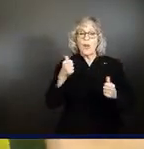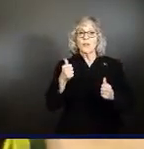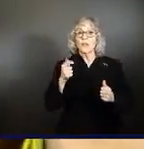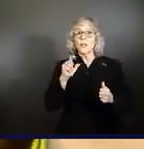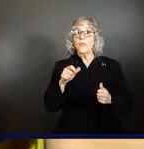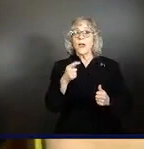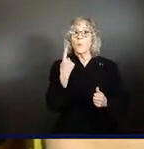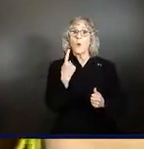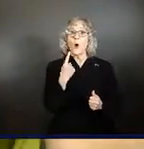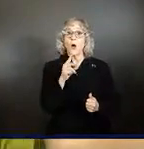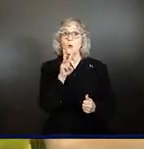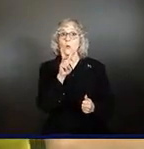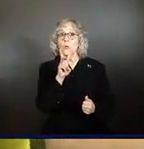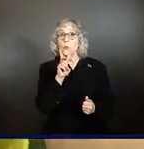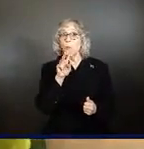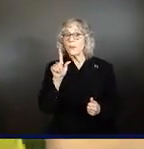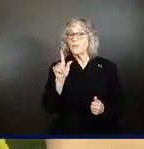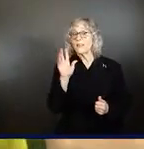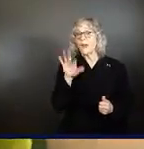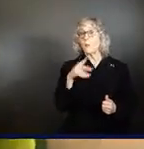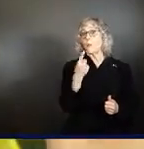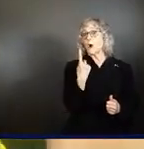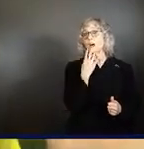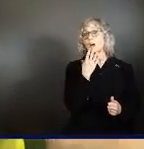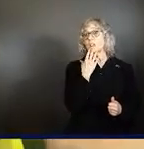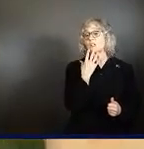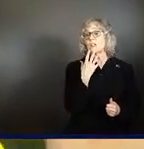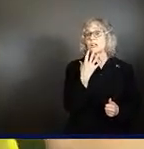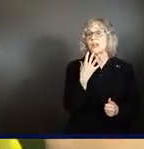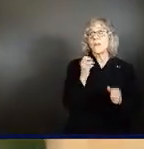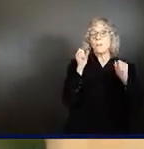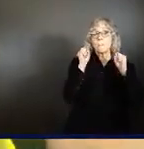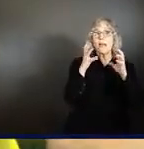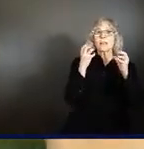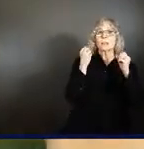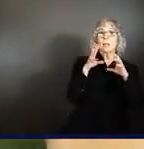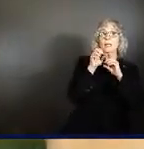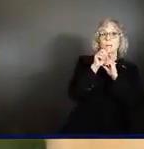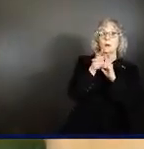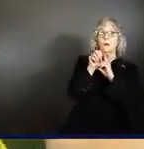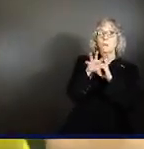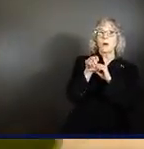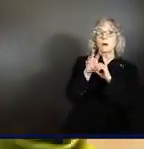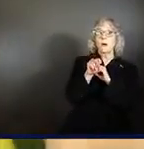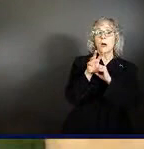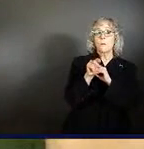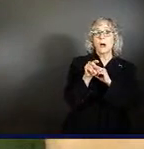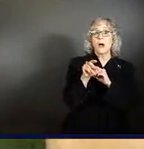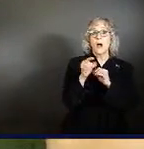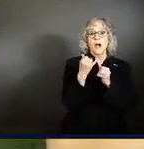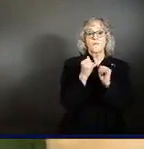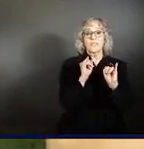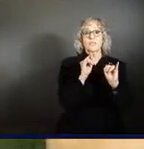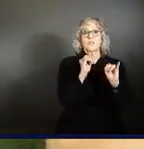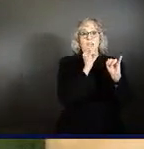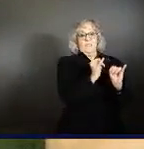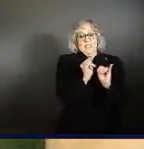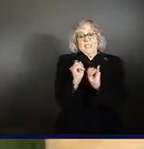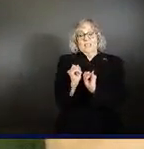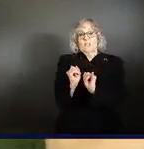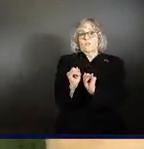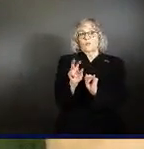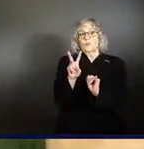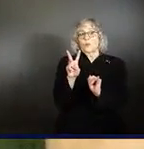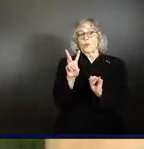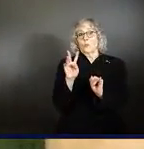color. And then we take many color pictures, individual wavelengths, and then add them together to make color